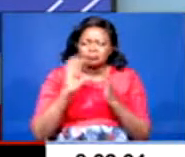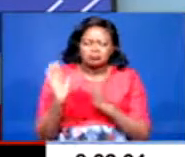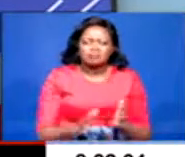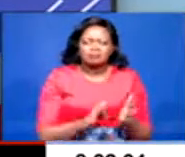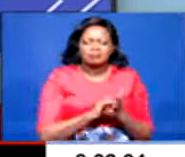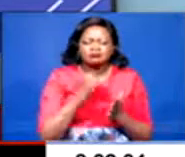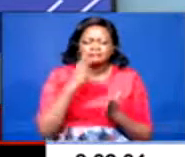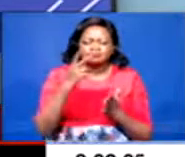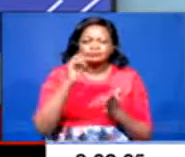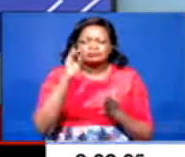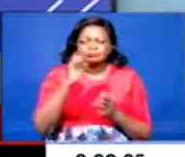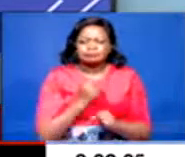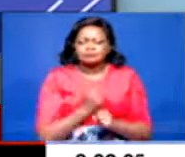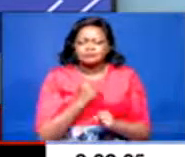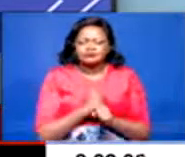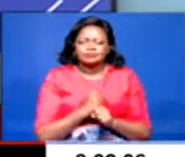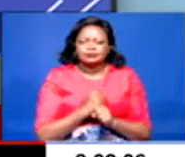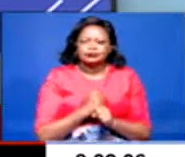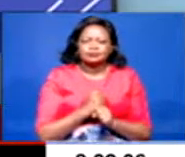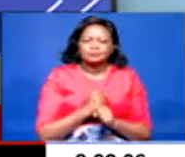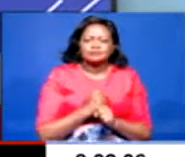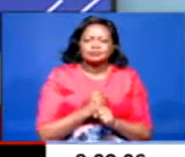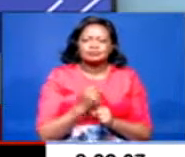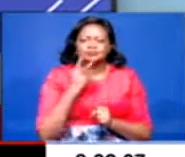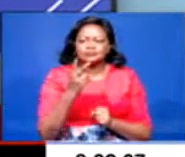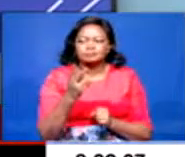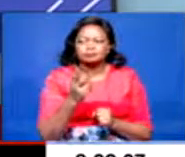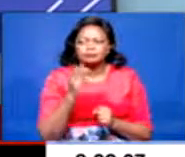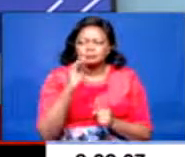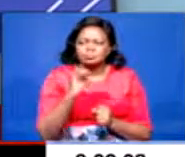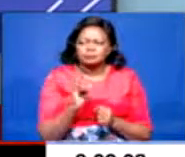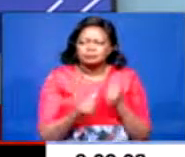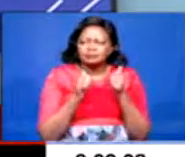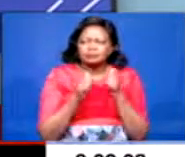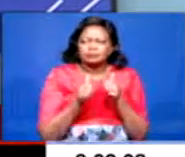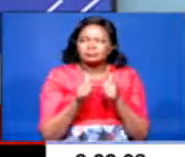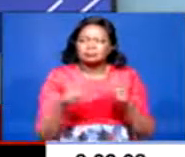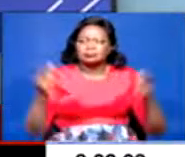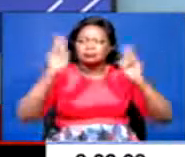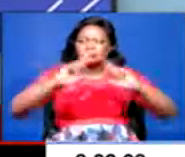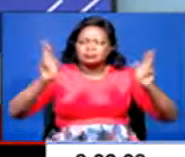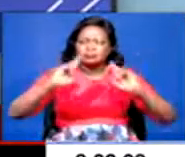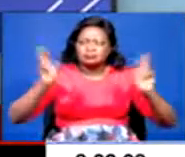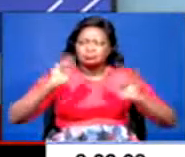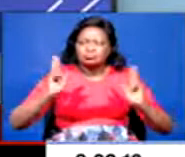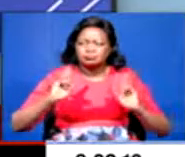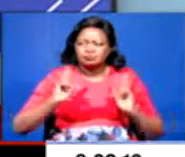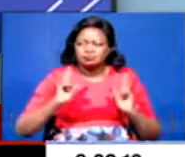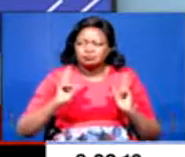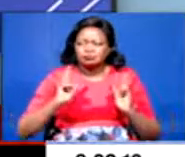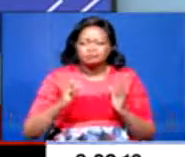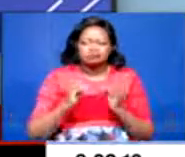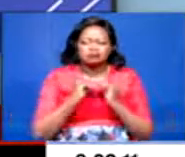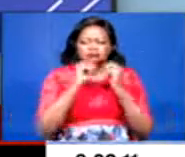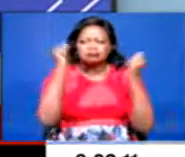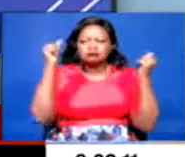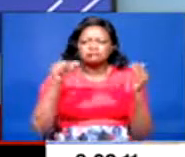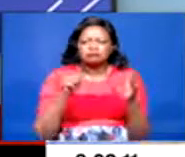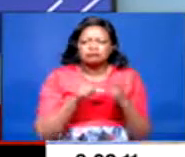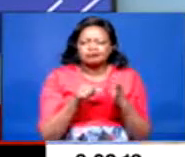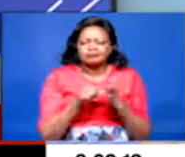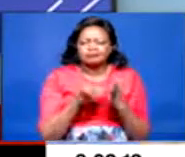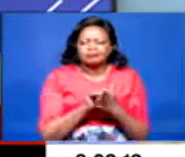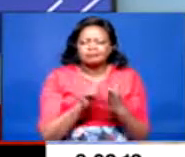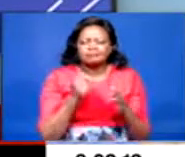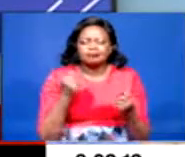put up, as Joya said, I'm seeing an IEBC which is ready to cure some of the mistakes.